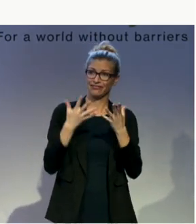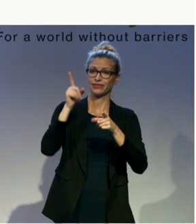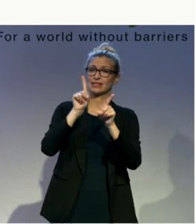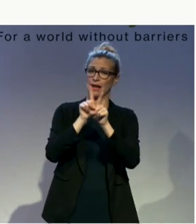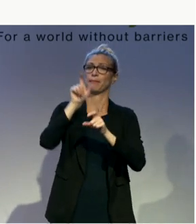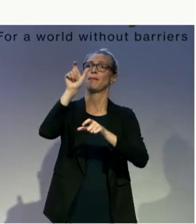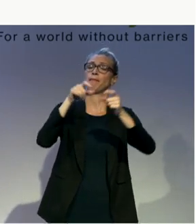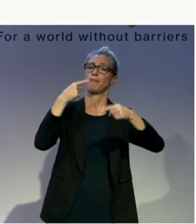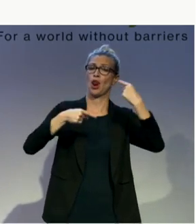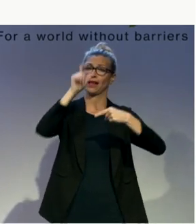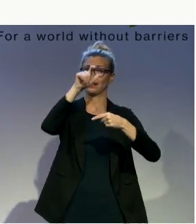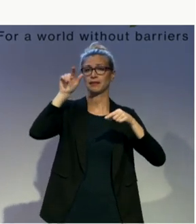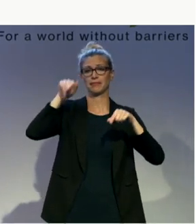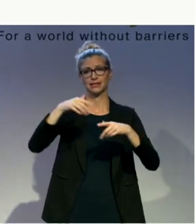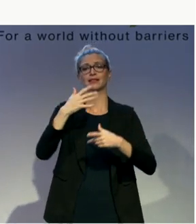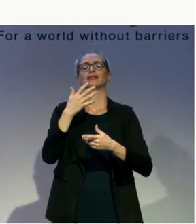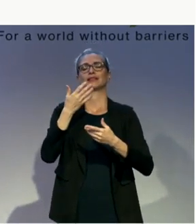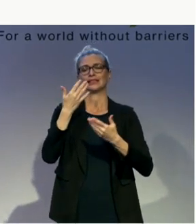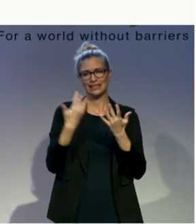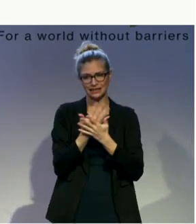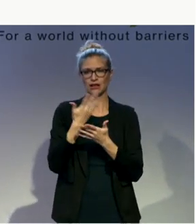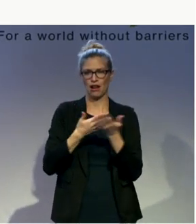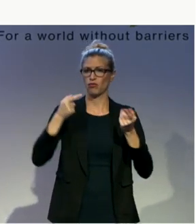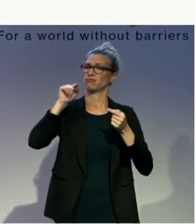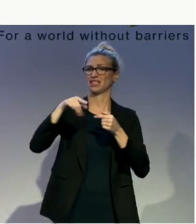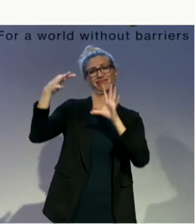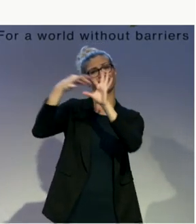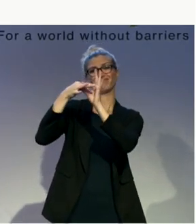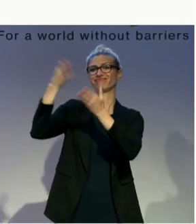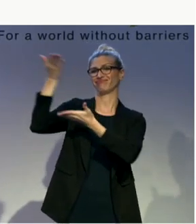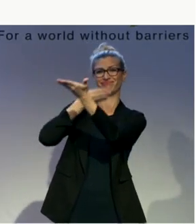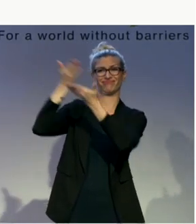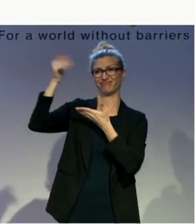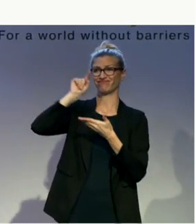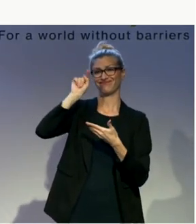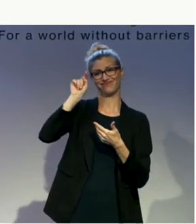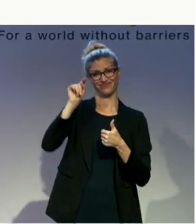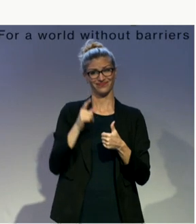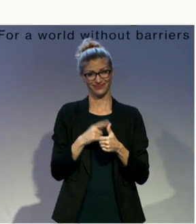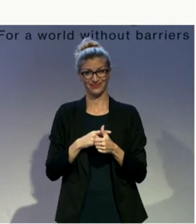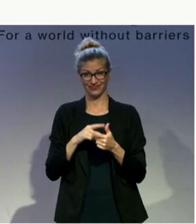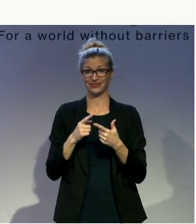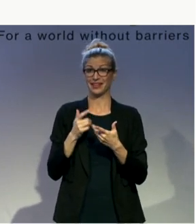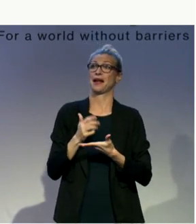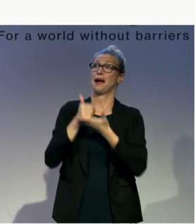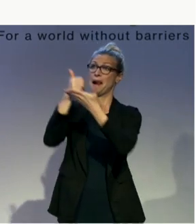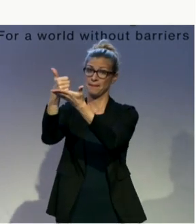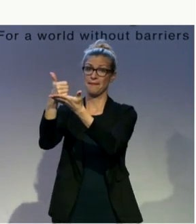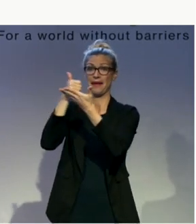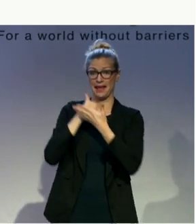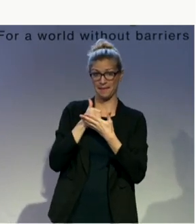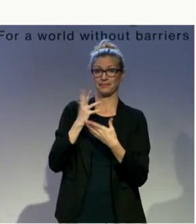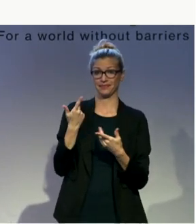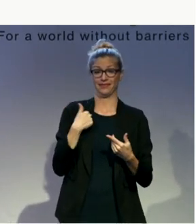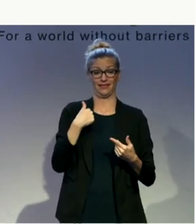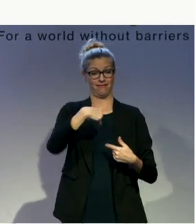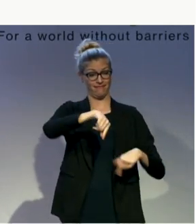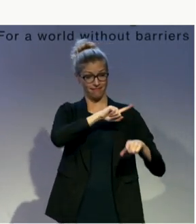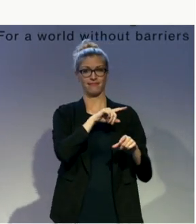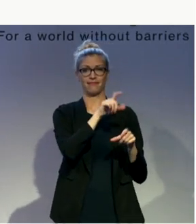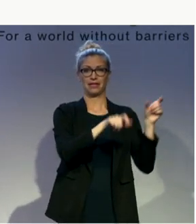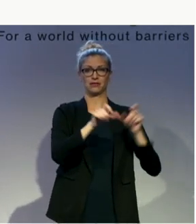with politicians and between people, helps voter participation, brings more opportunity. It